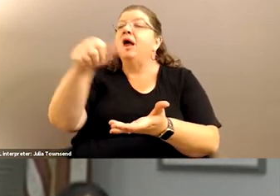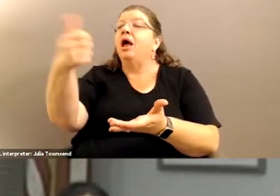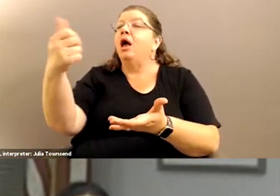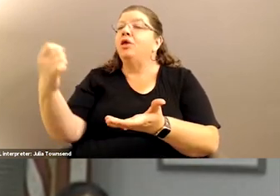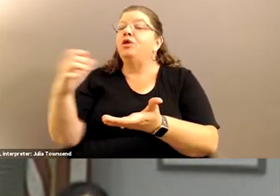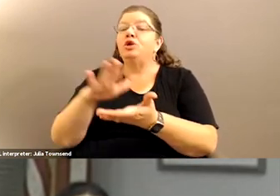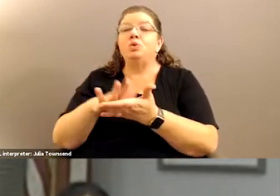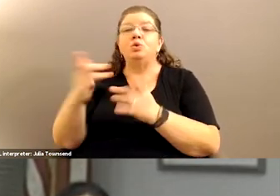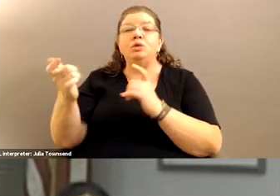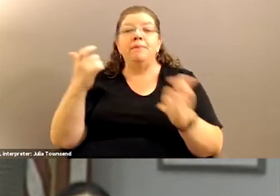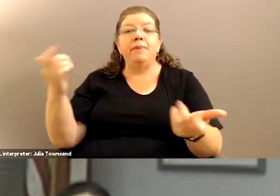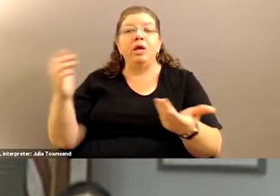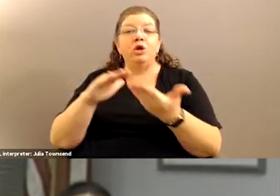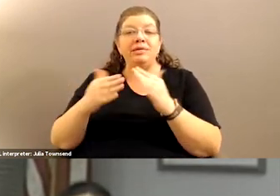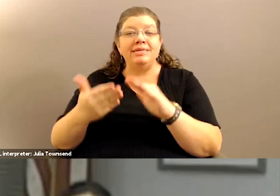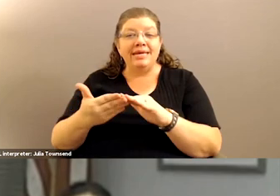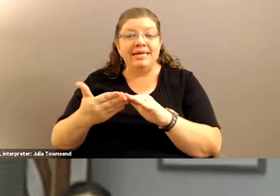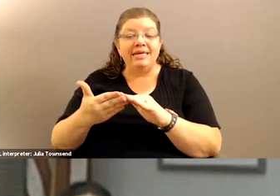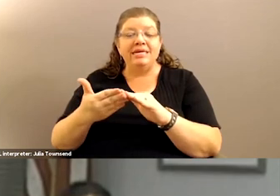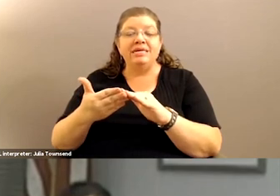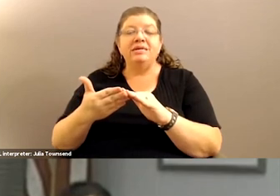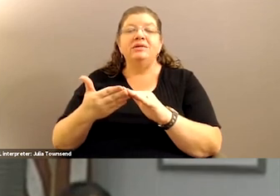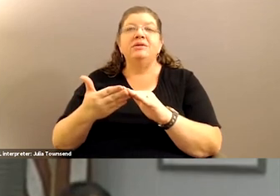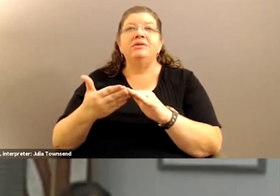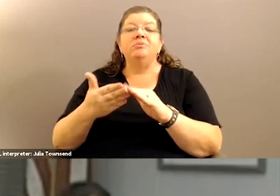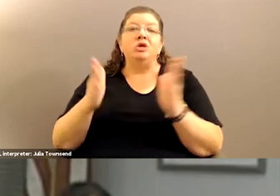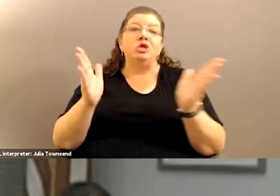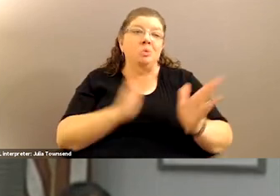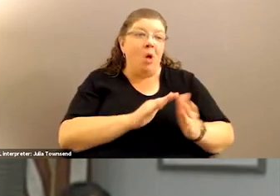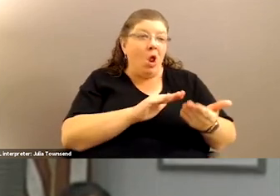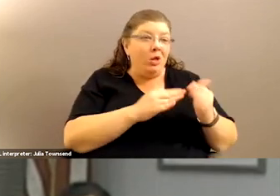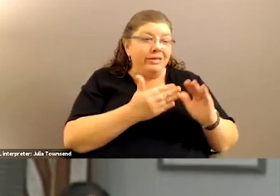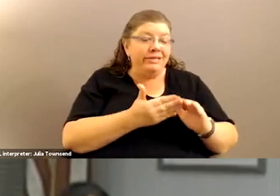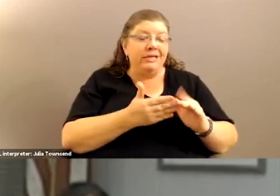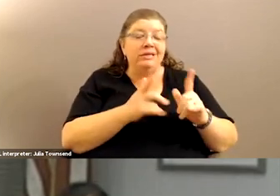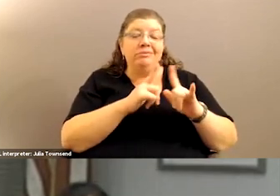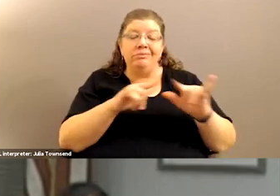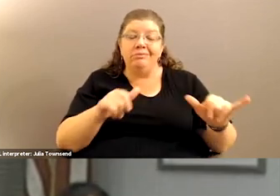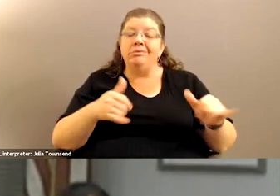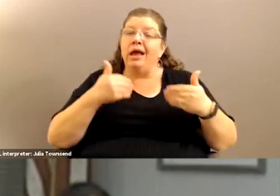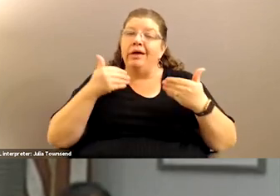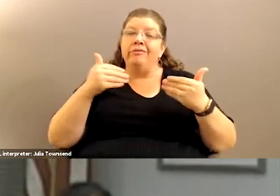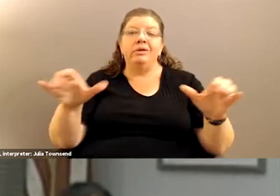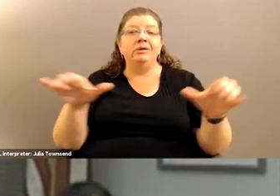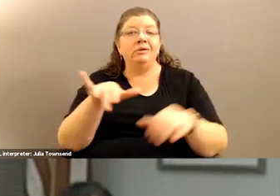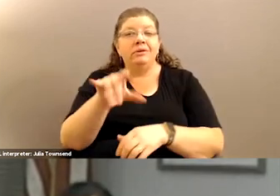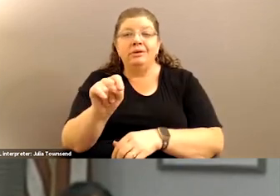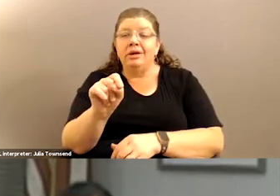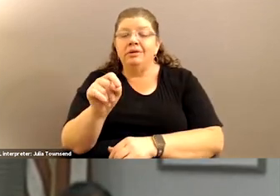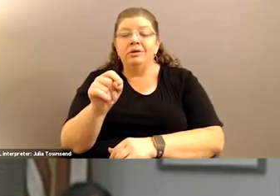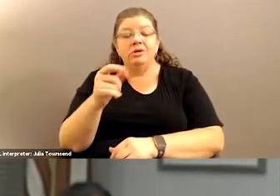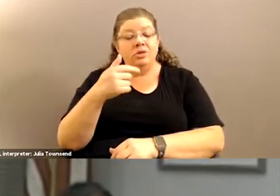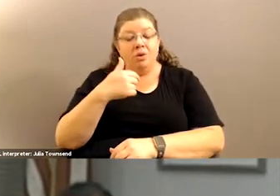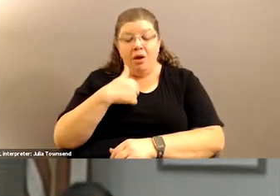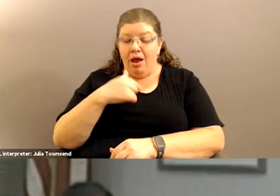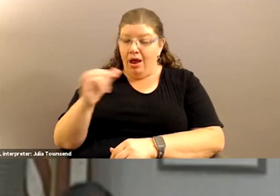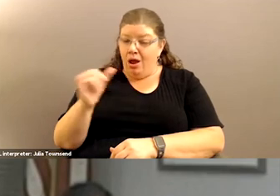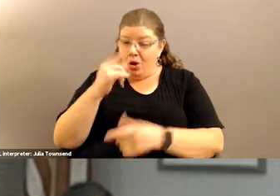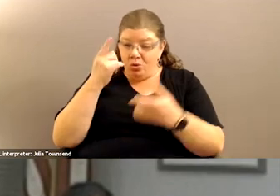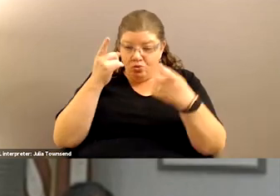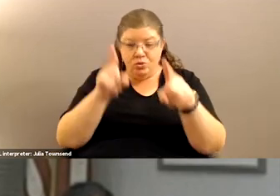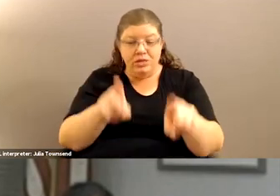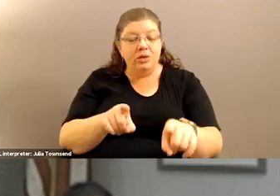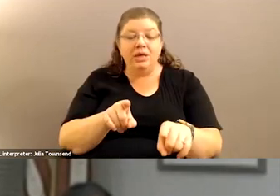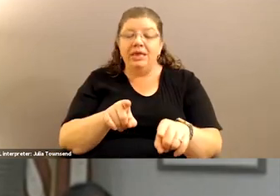bigger city big cities smaller cities and such have taken the stand so i also i i agree with